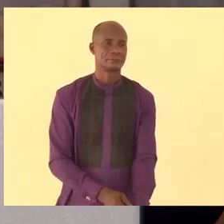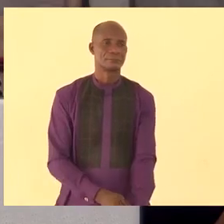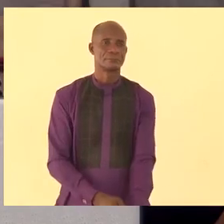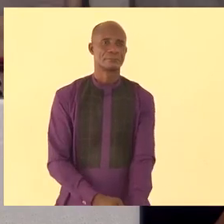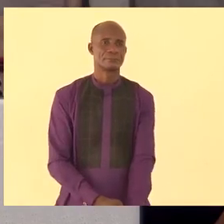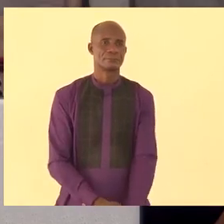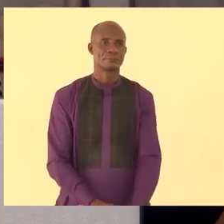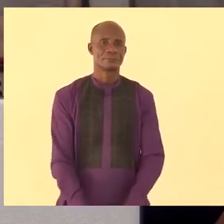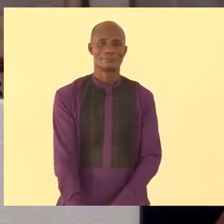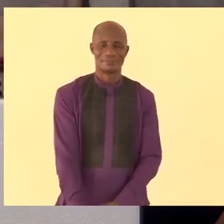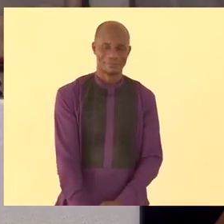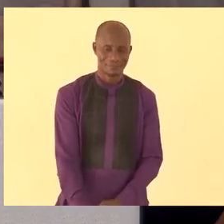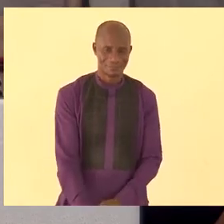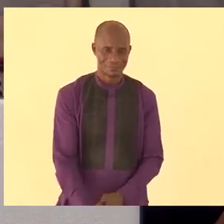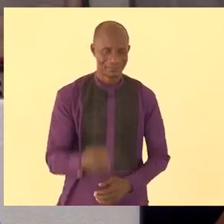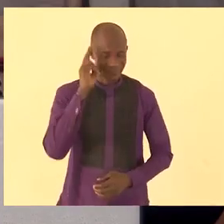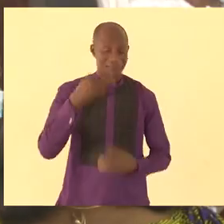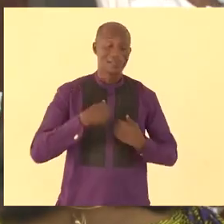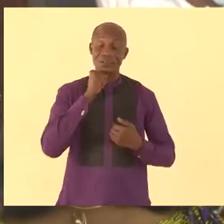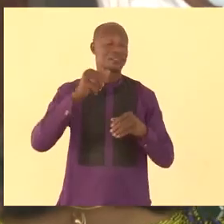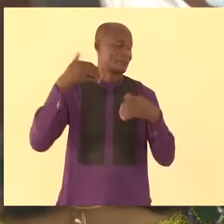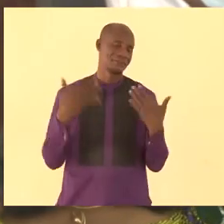I haven't finished waiting until I finish.